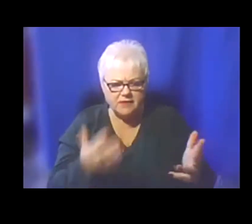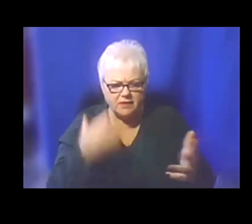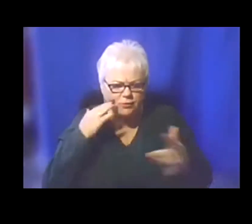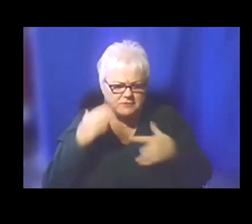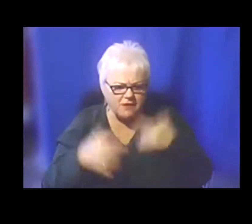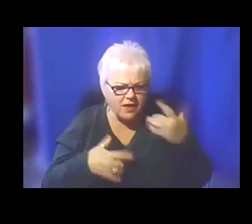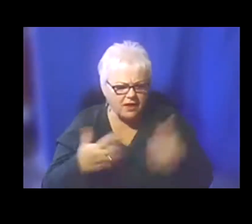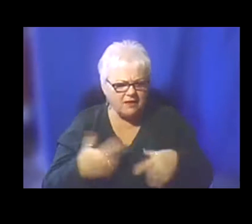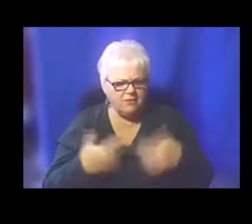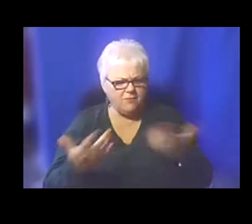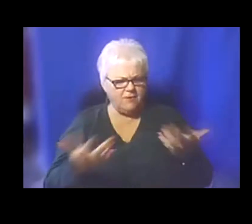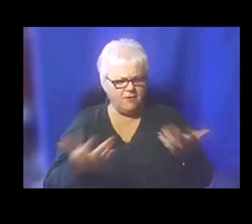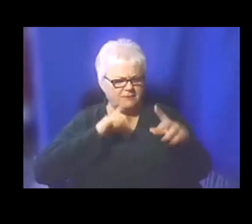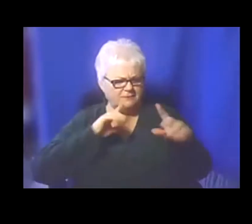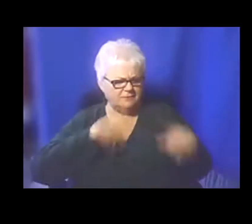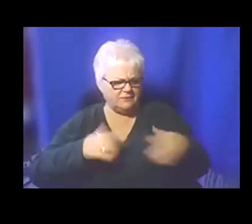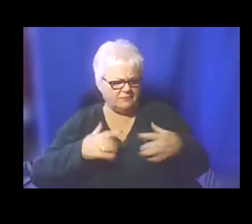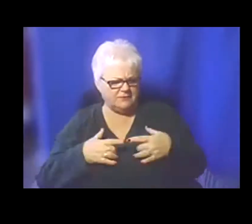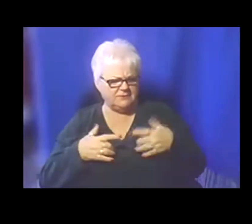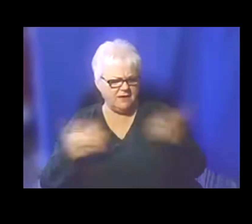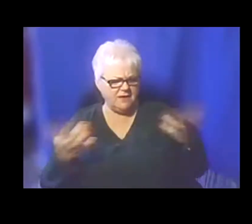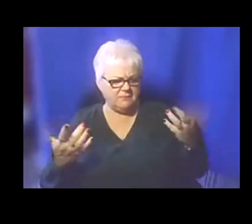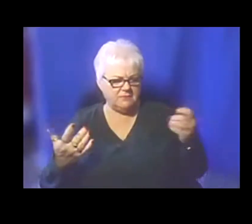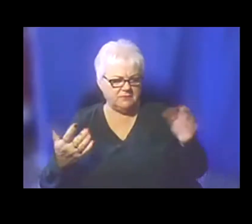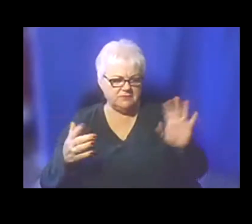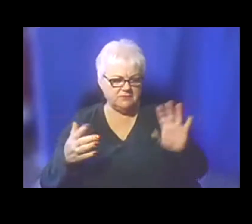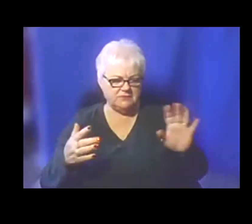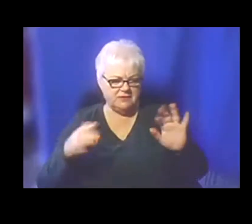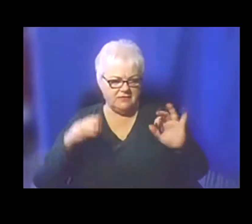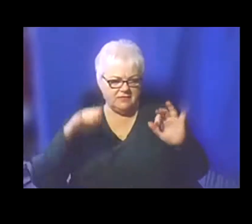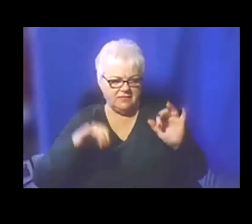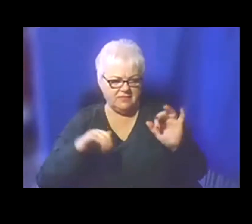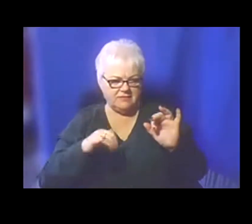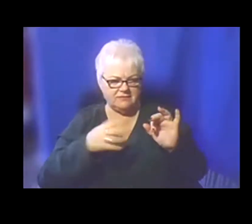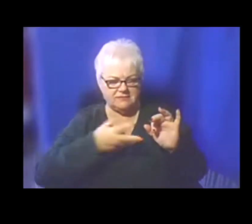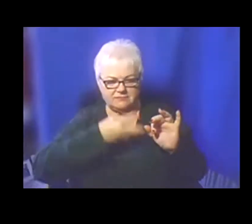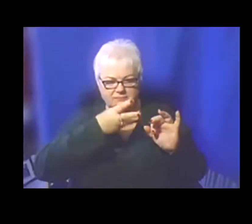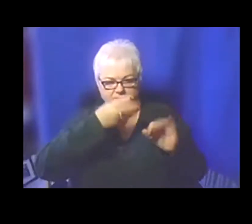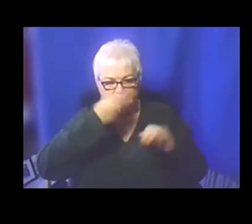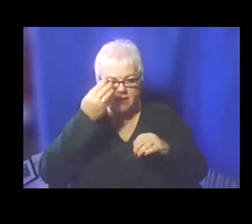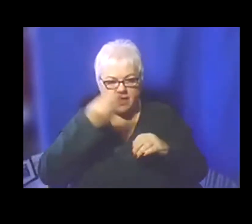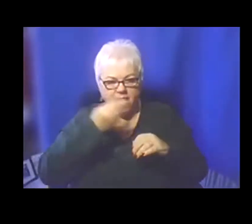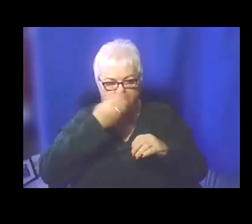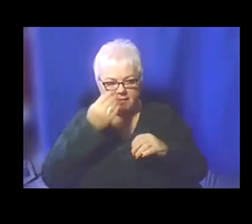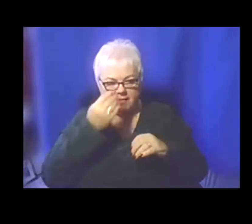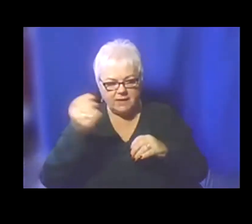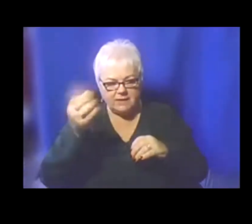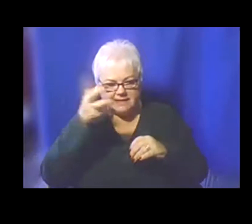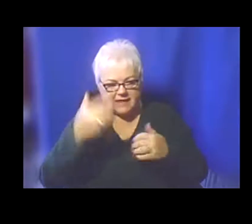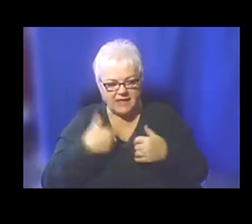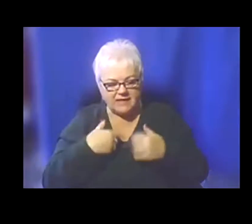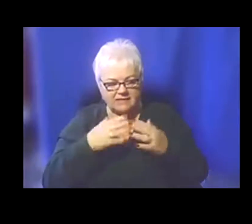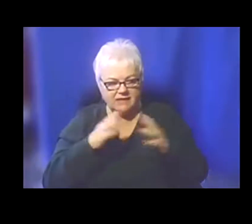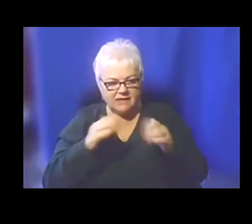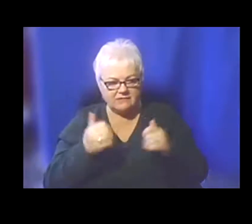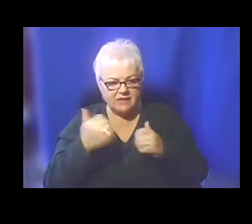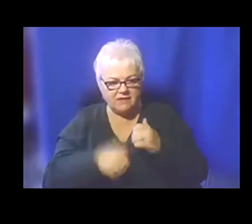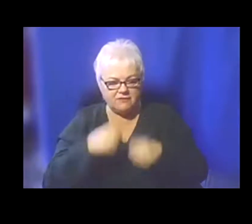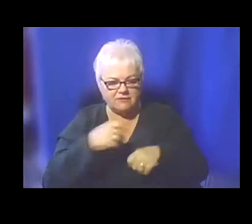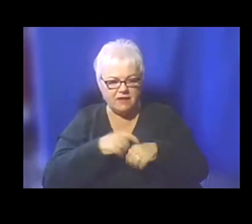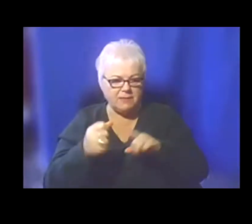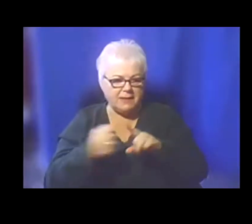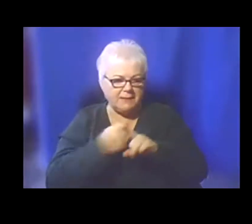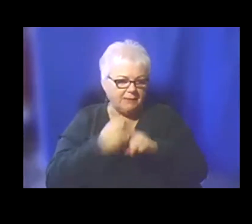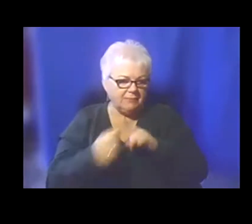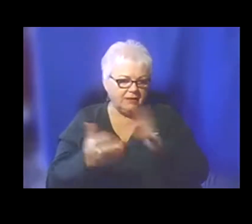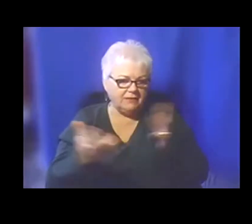What was that response about? And she said, well, that literally was the scent that like my dad had in his house every time he would beat me, right? So